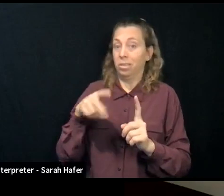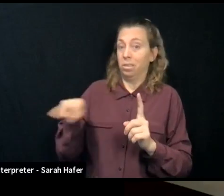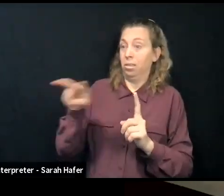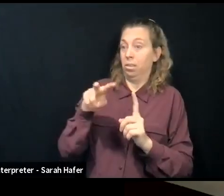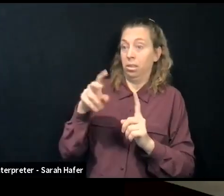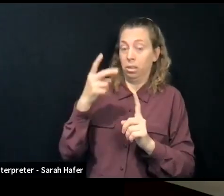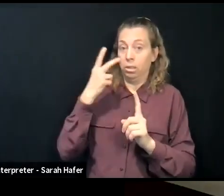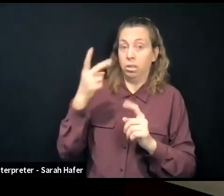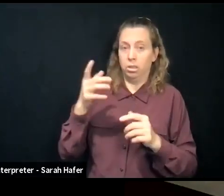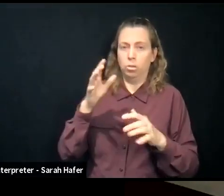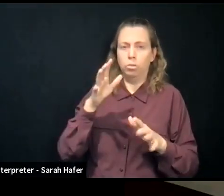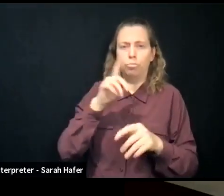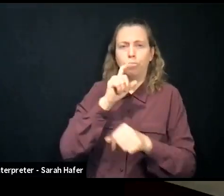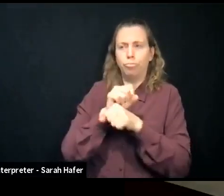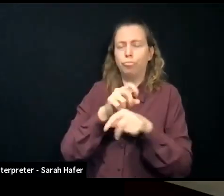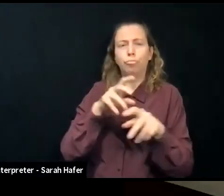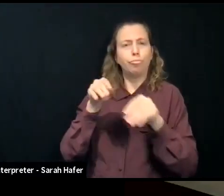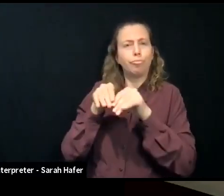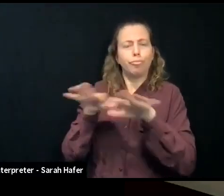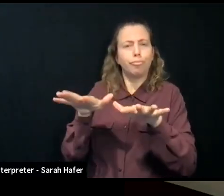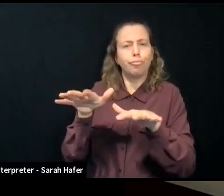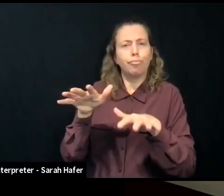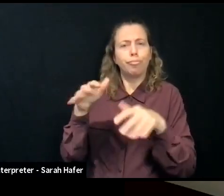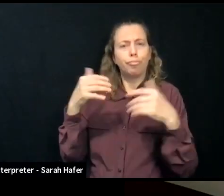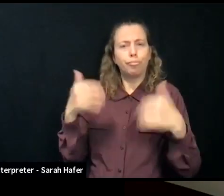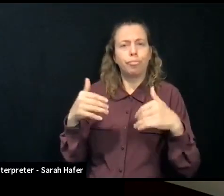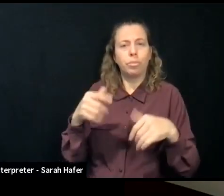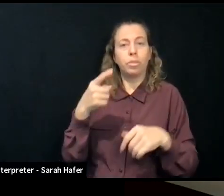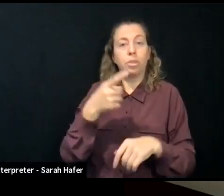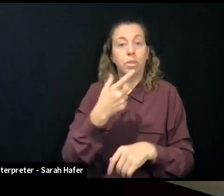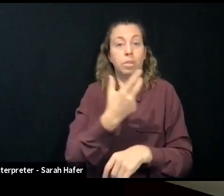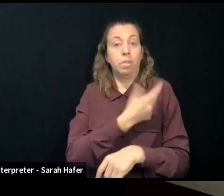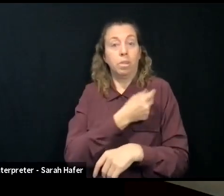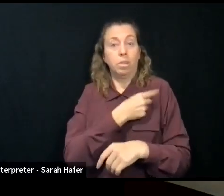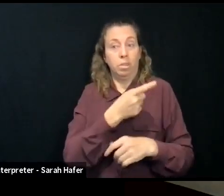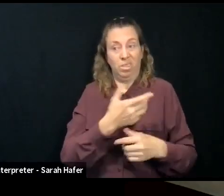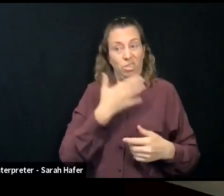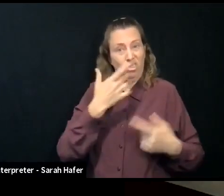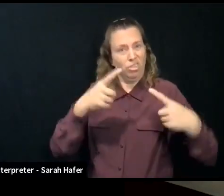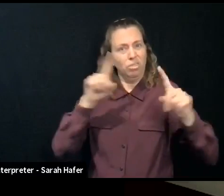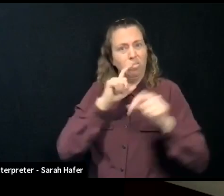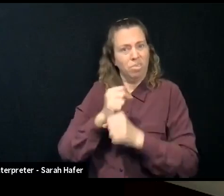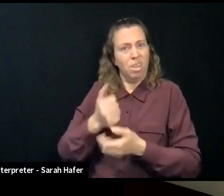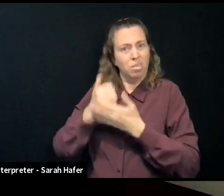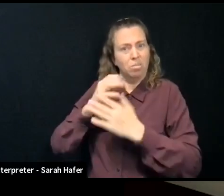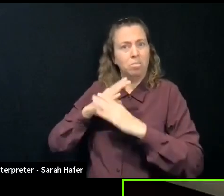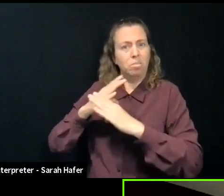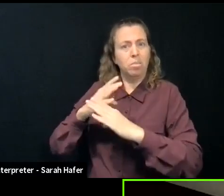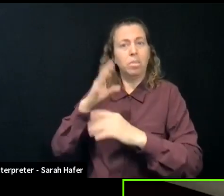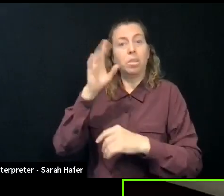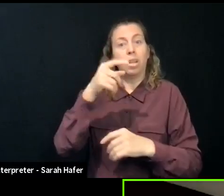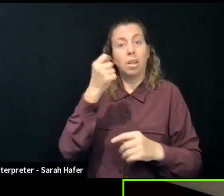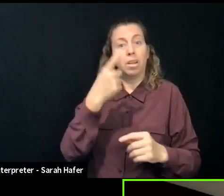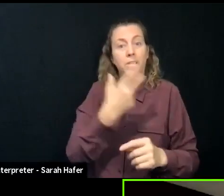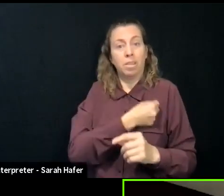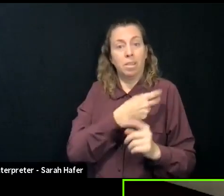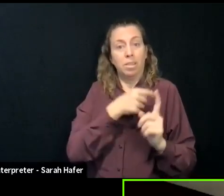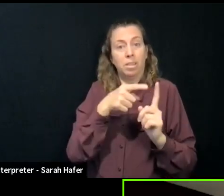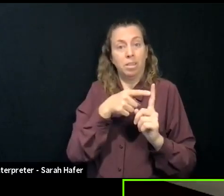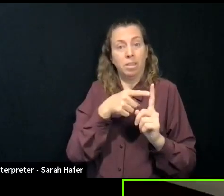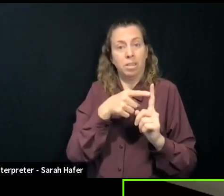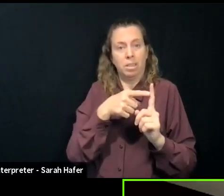the vaccines are still doing their work, but they're doing their work against a different virus that spreads more easily. That's a